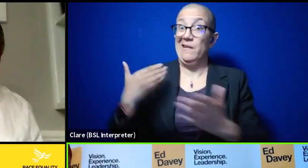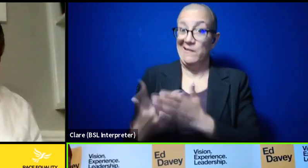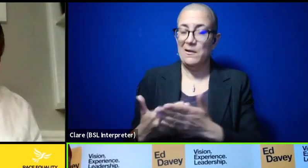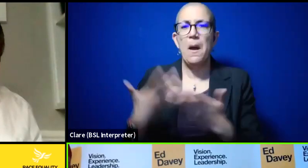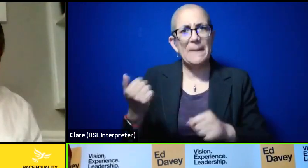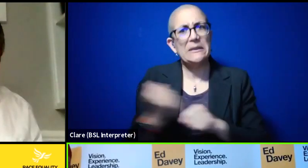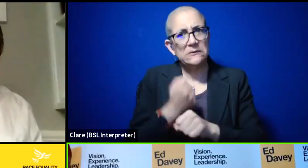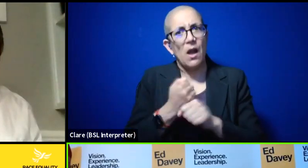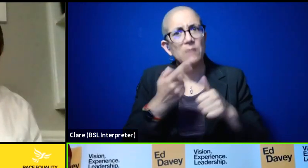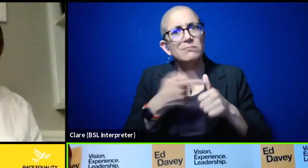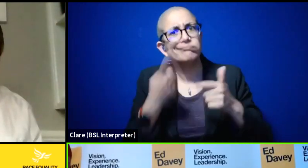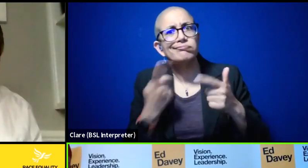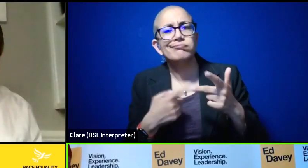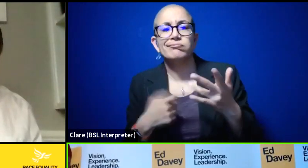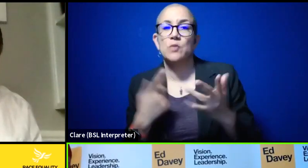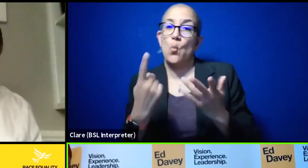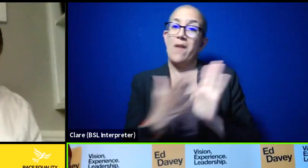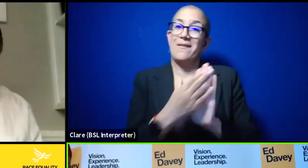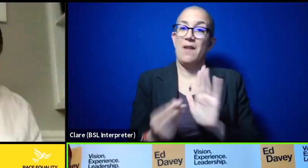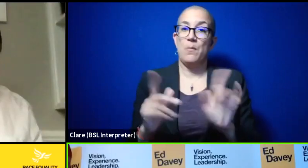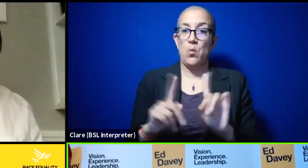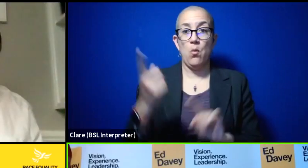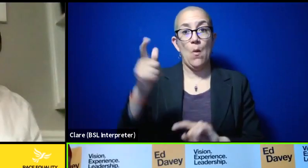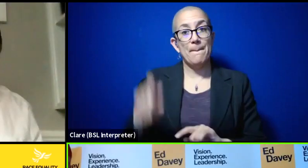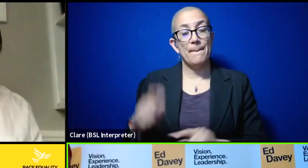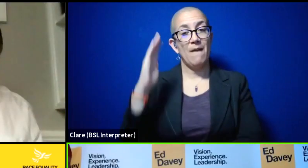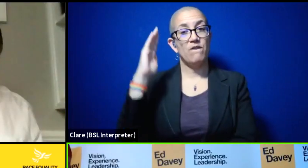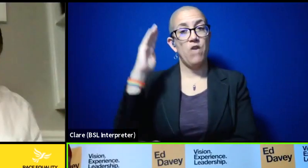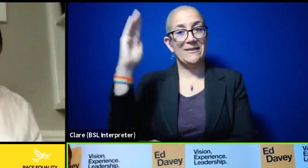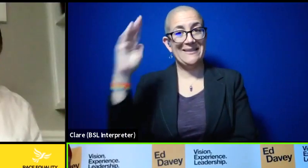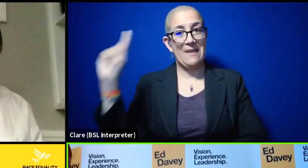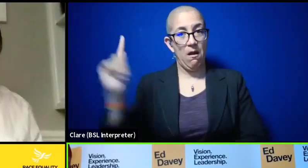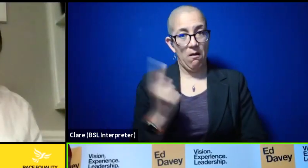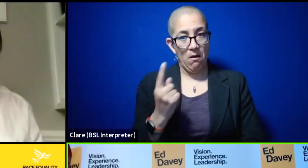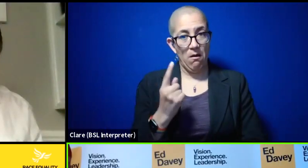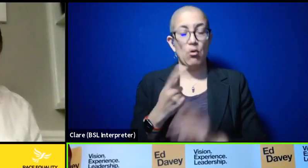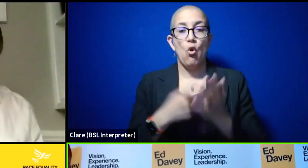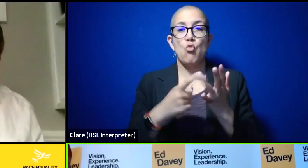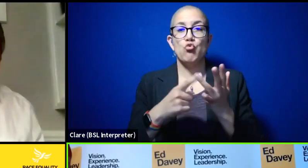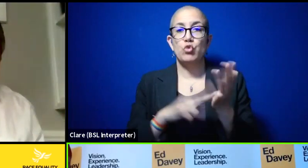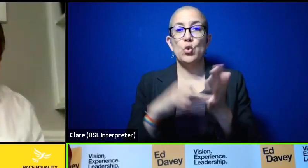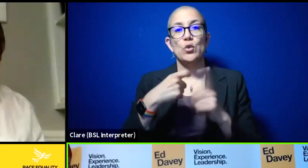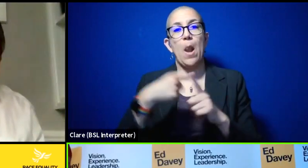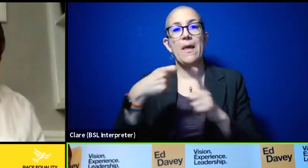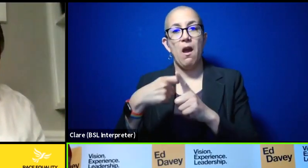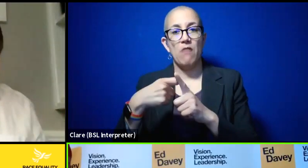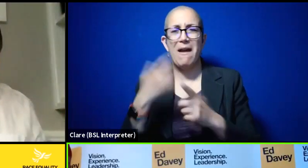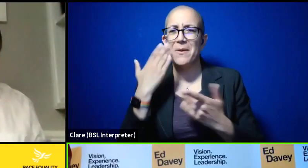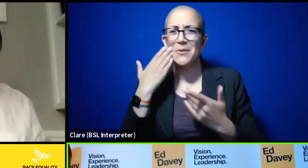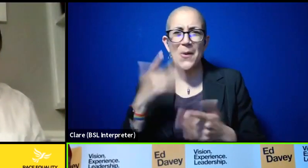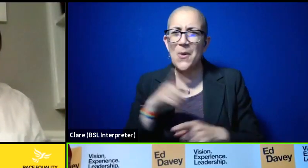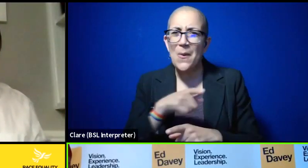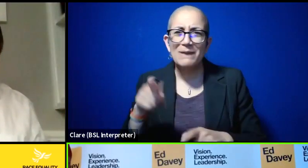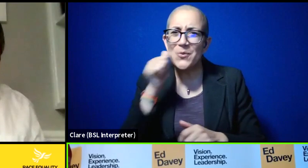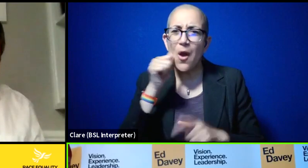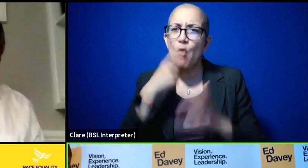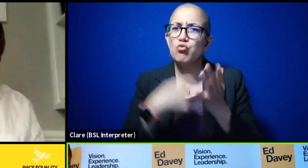example. One person who came to volunteer for me was a guy called Ruan Kodikara. I don't know if anyone on this call knows